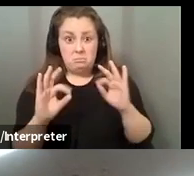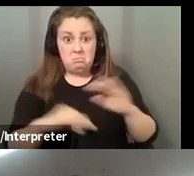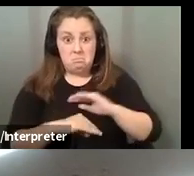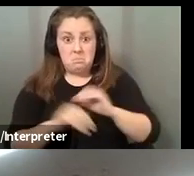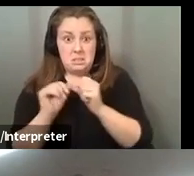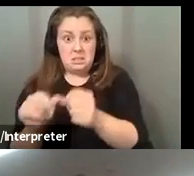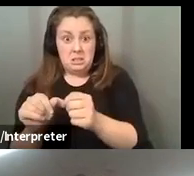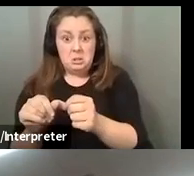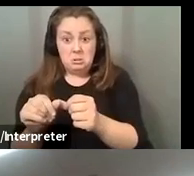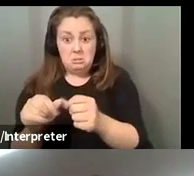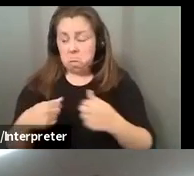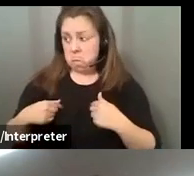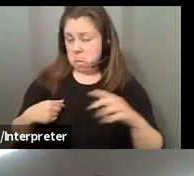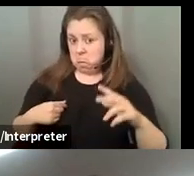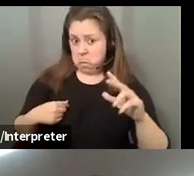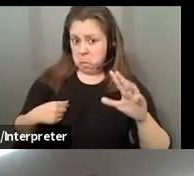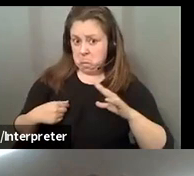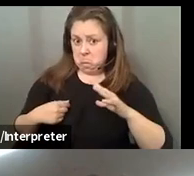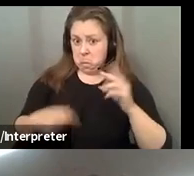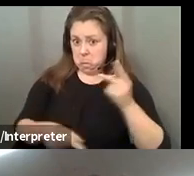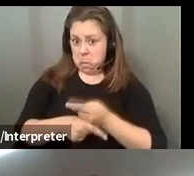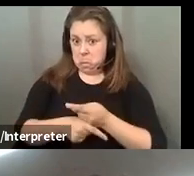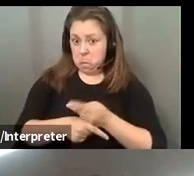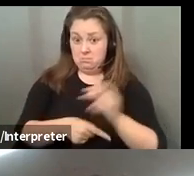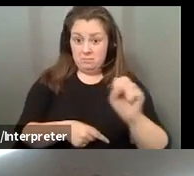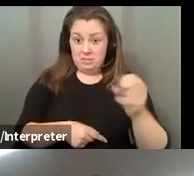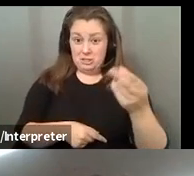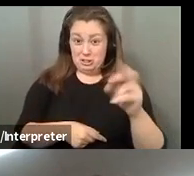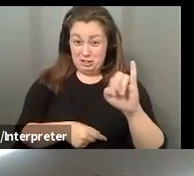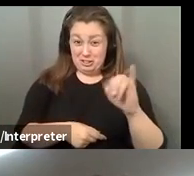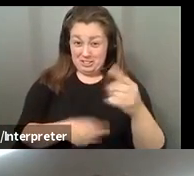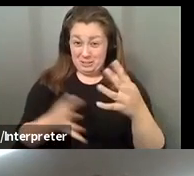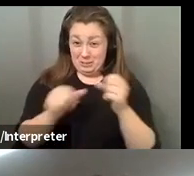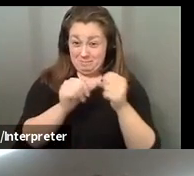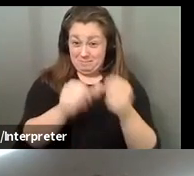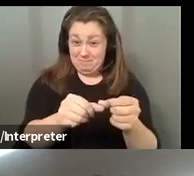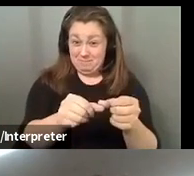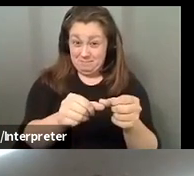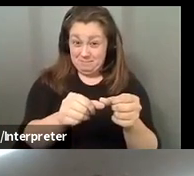Sherry? Okay, you're the X factor on this one, I think.